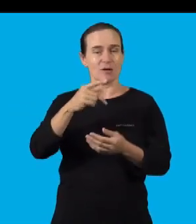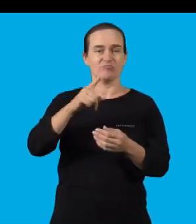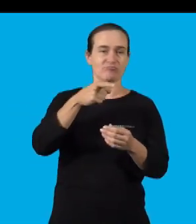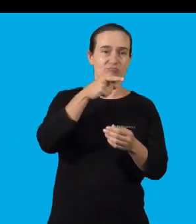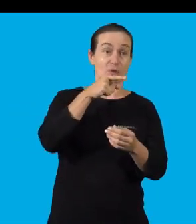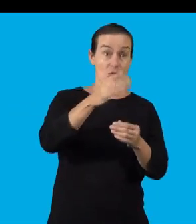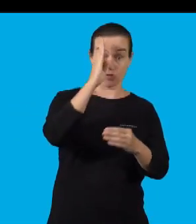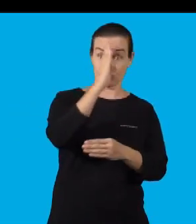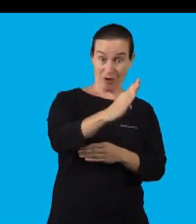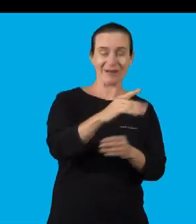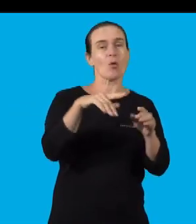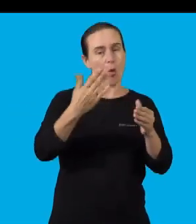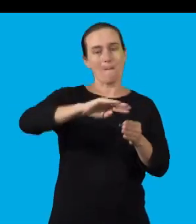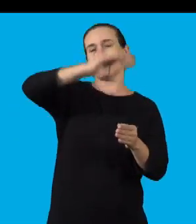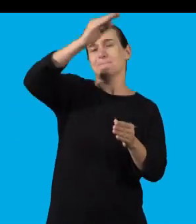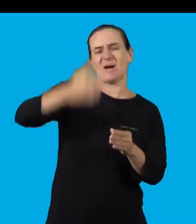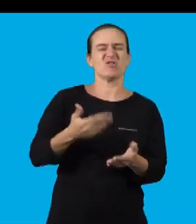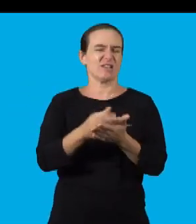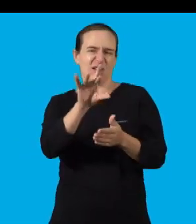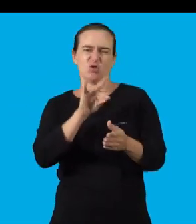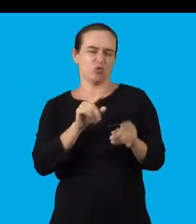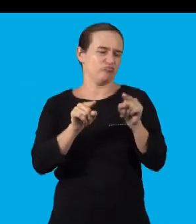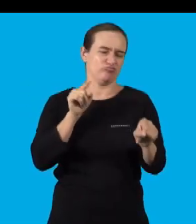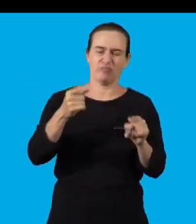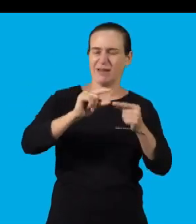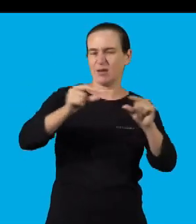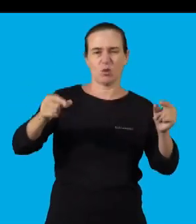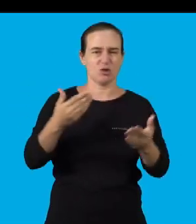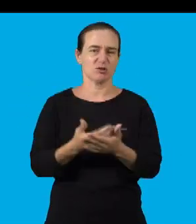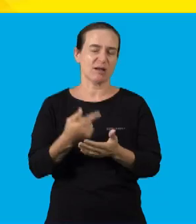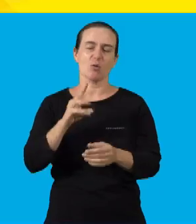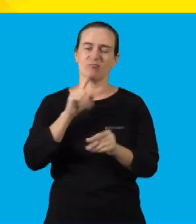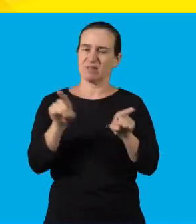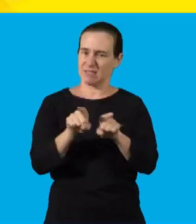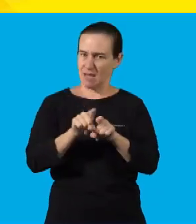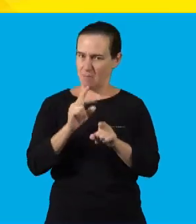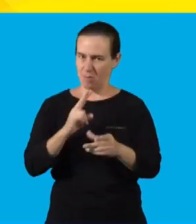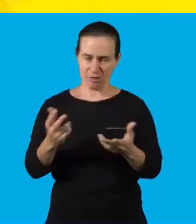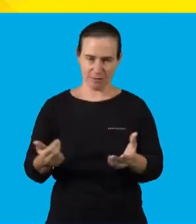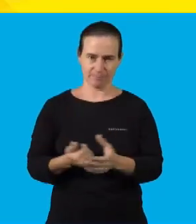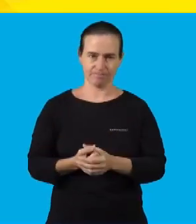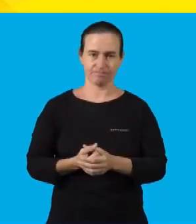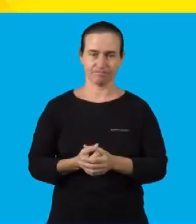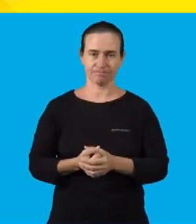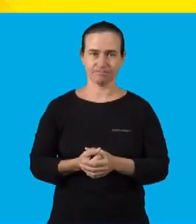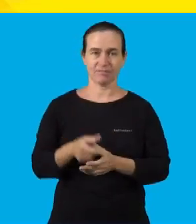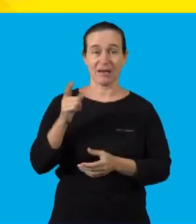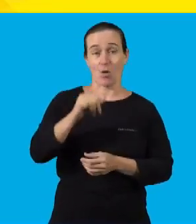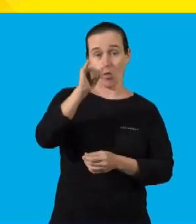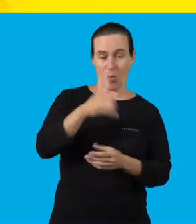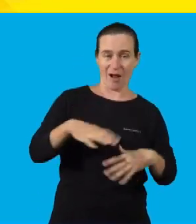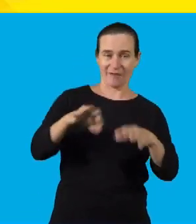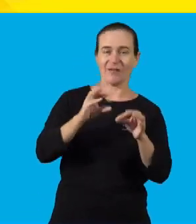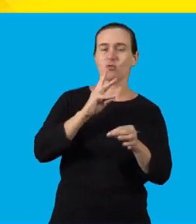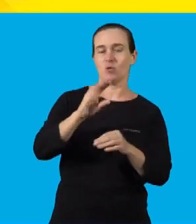equation of is on both the straight line and the parabola. So whichever one you decide to use, you are going to get an answer where the